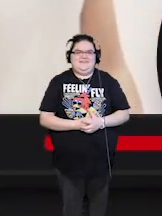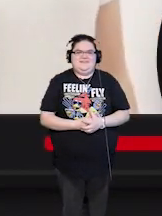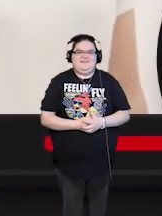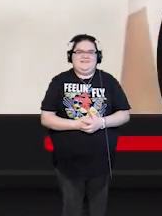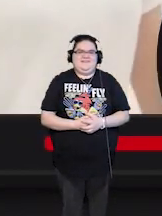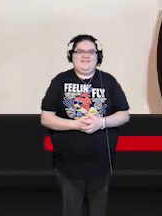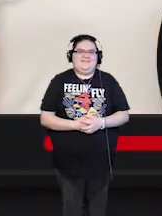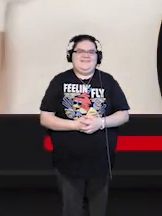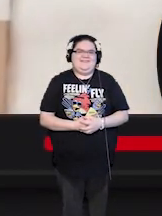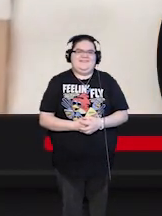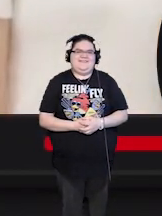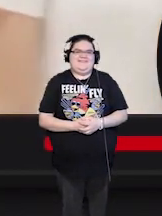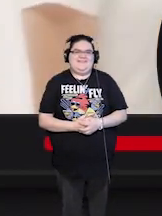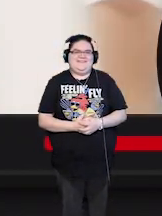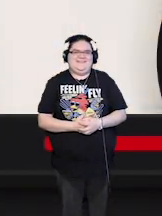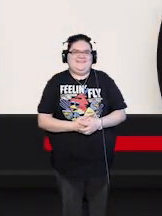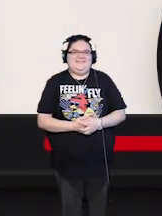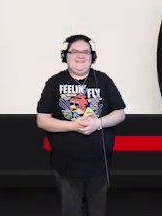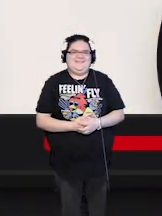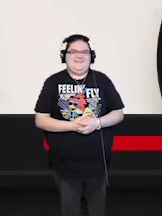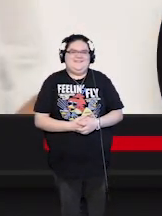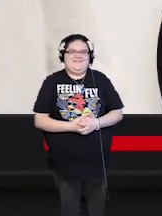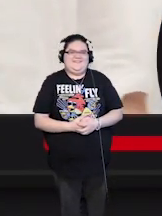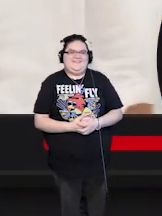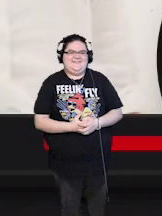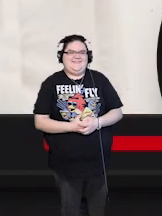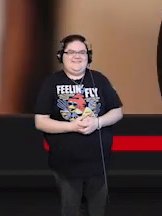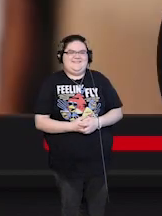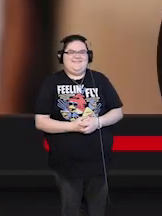one out. In bitter taste, I guess.